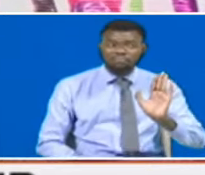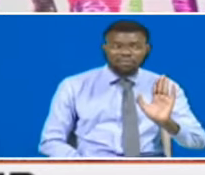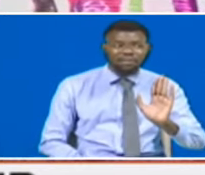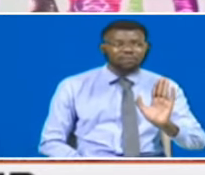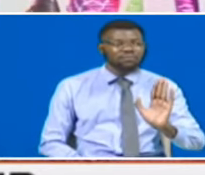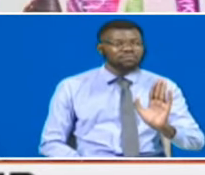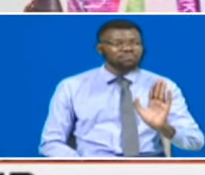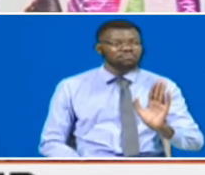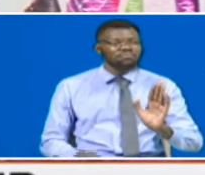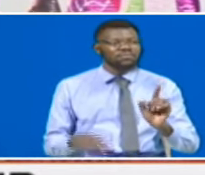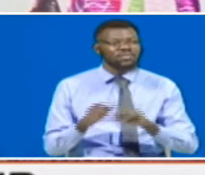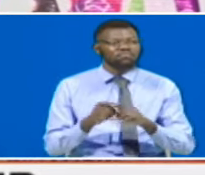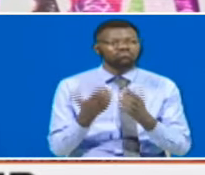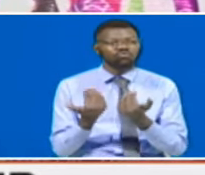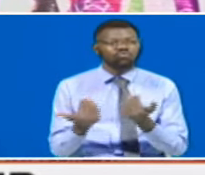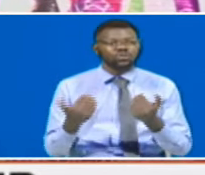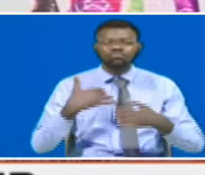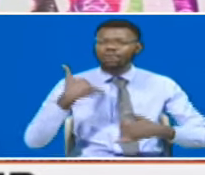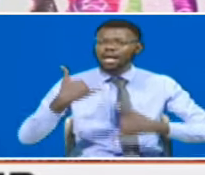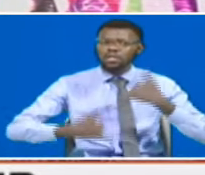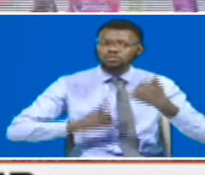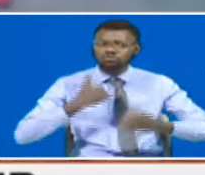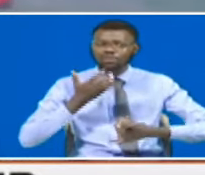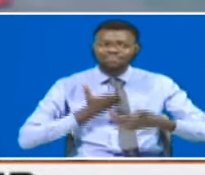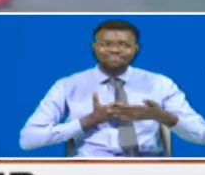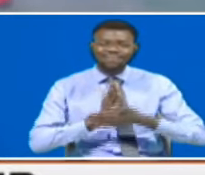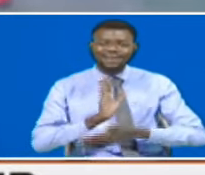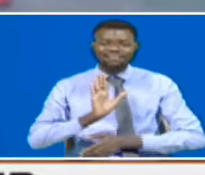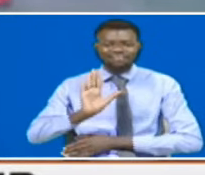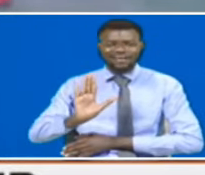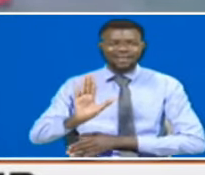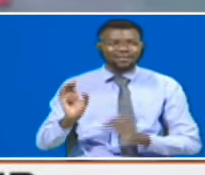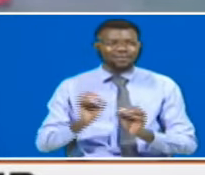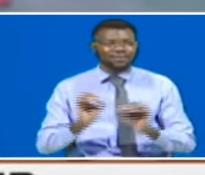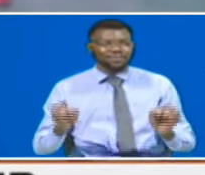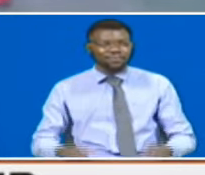and to enjoy their basic rights. Well, that's basic.